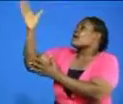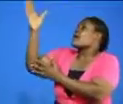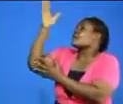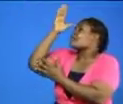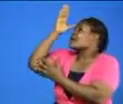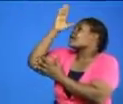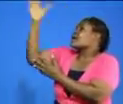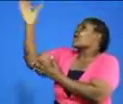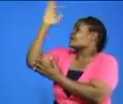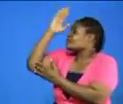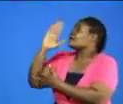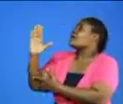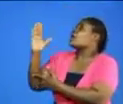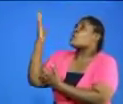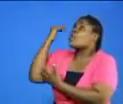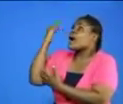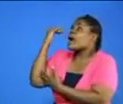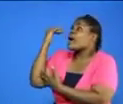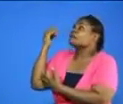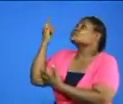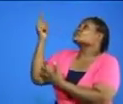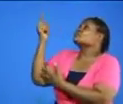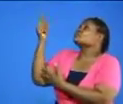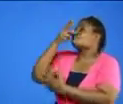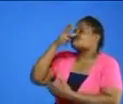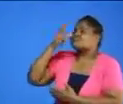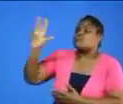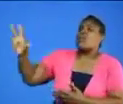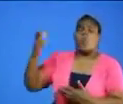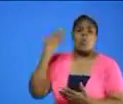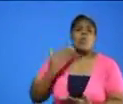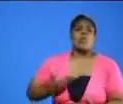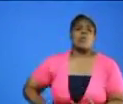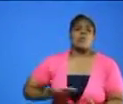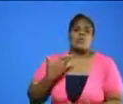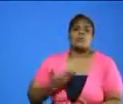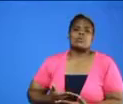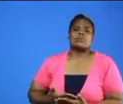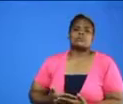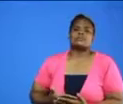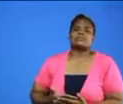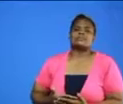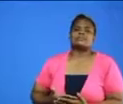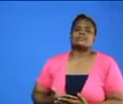my God, why hast thou forsaken me?